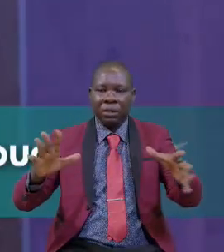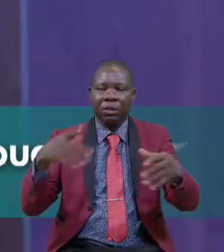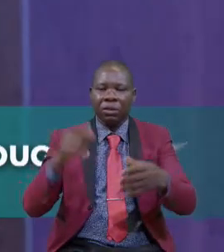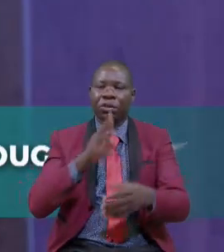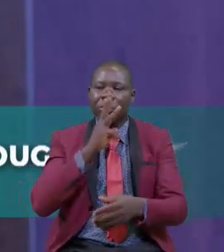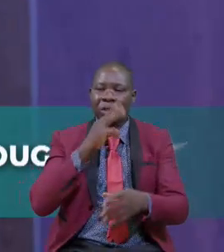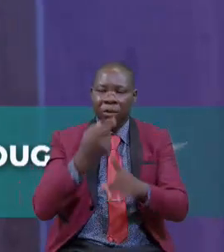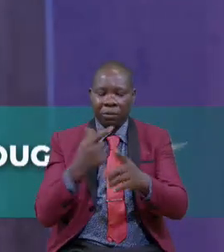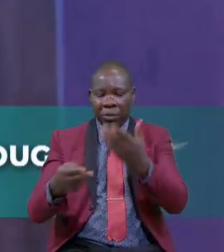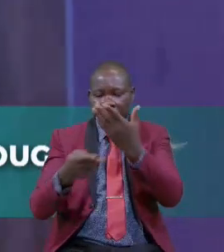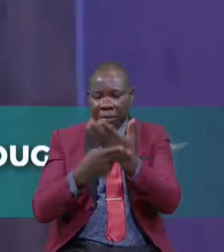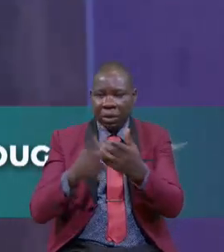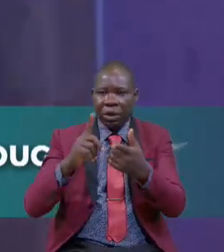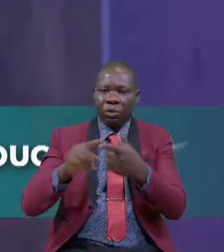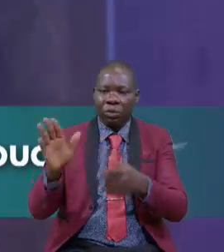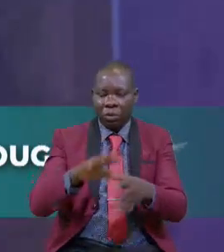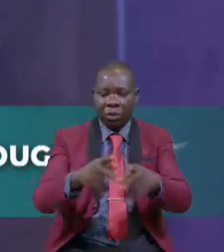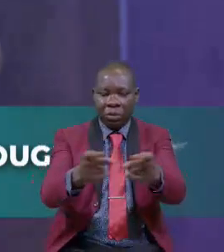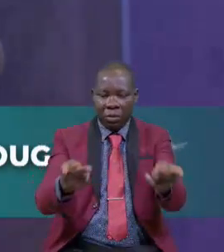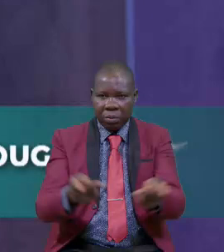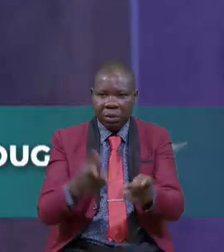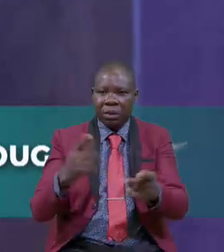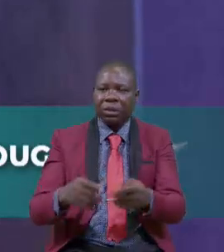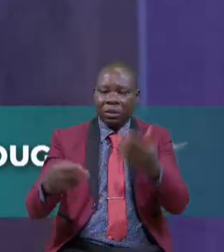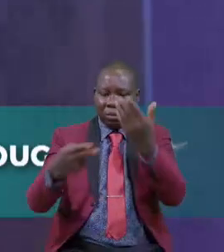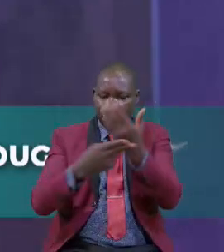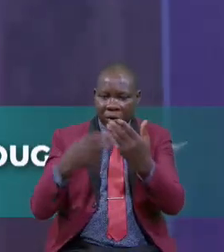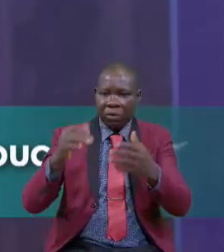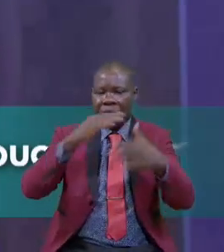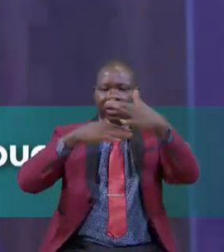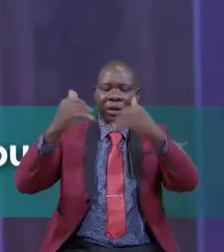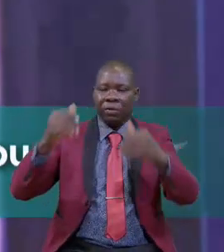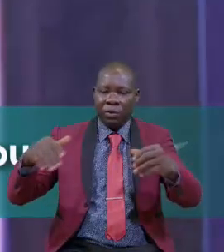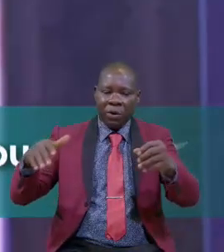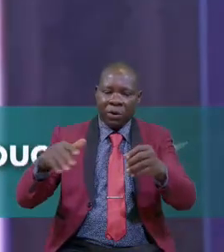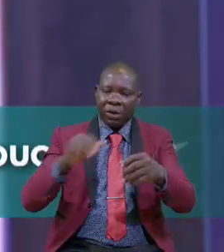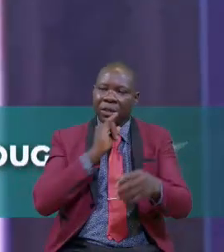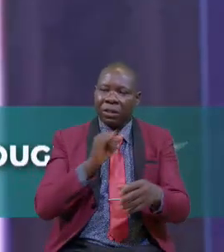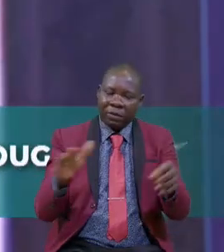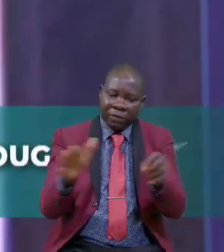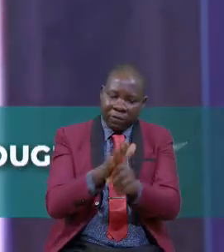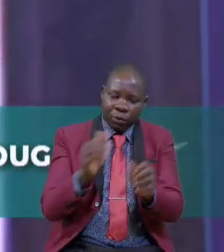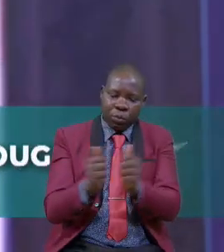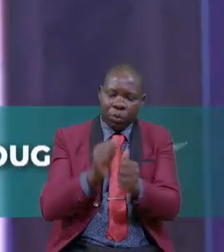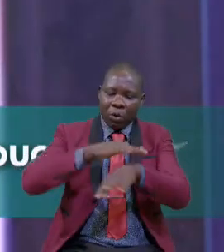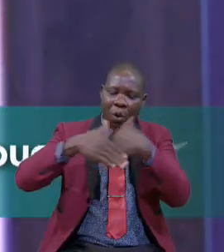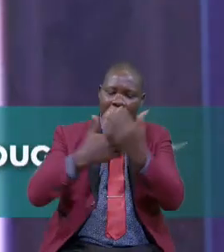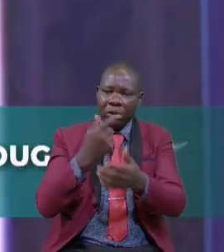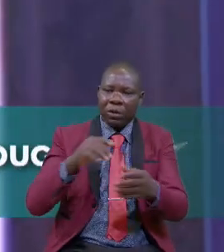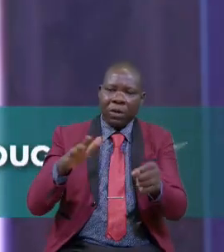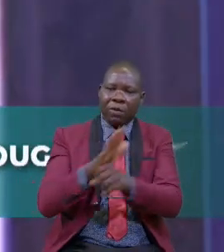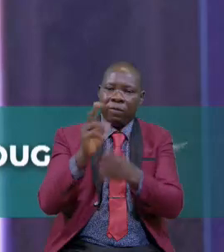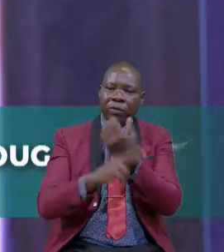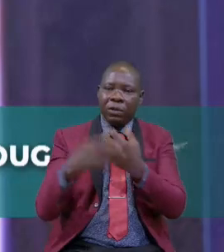place. The reservoir of heaven contains all the fullness of grace. Grace for every task,